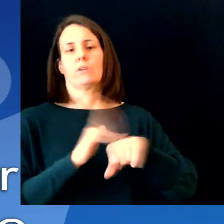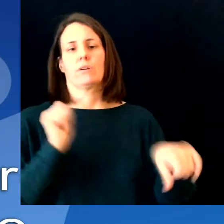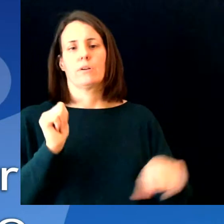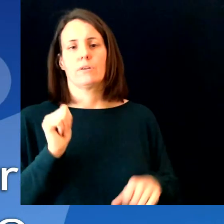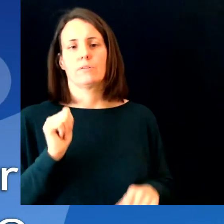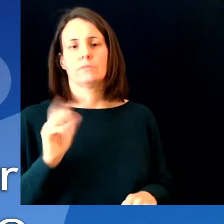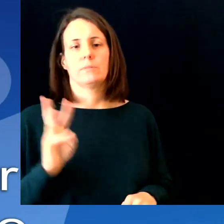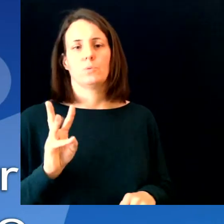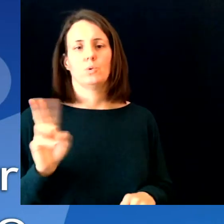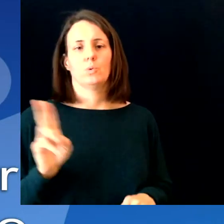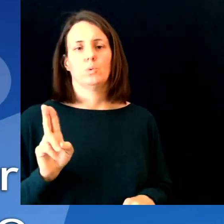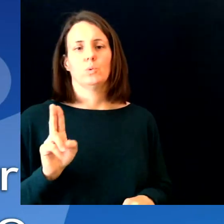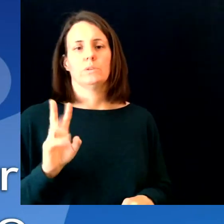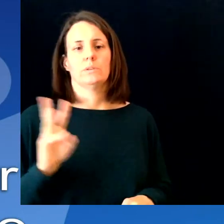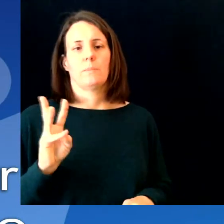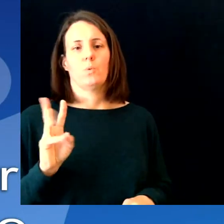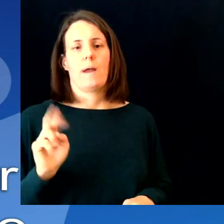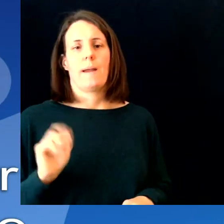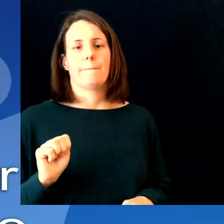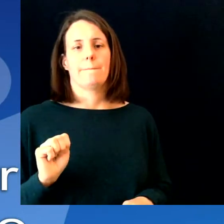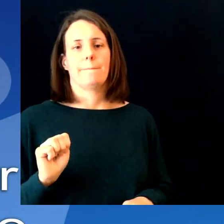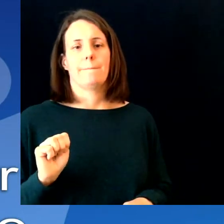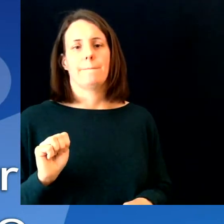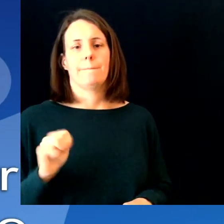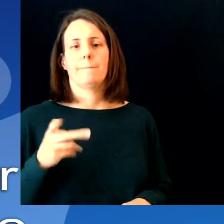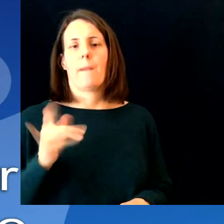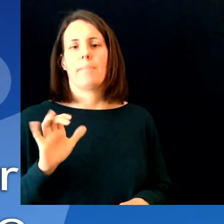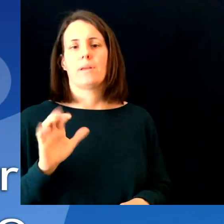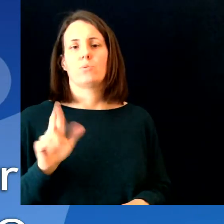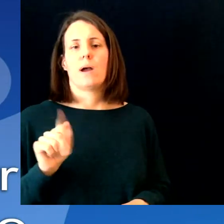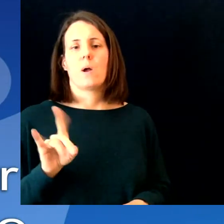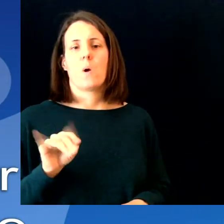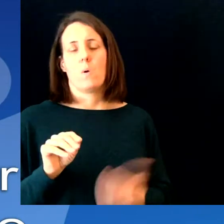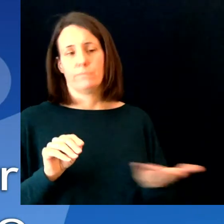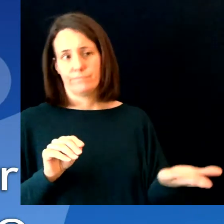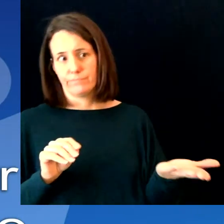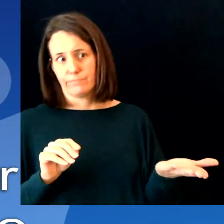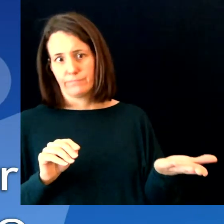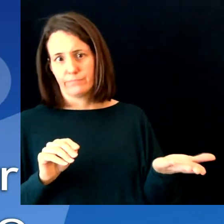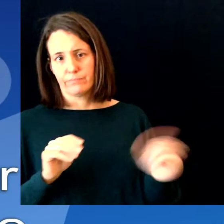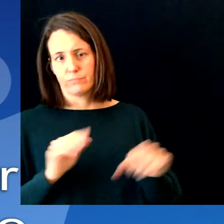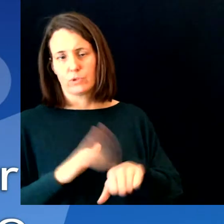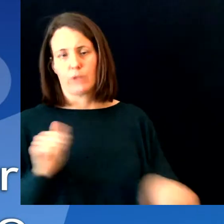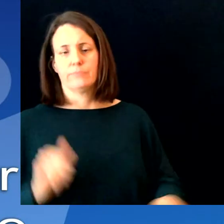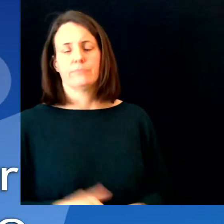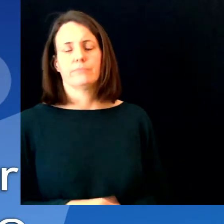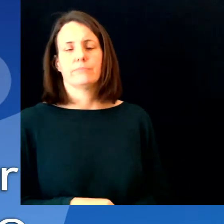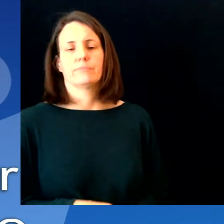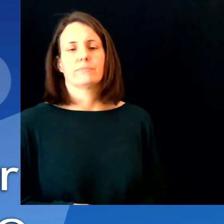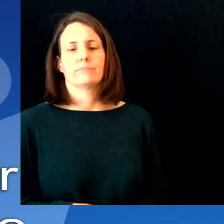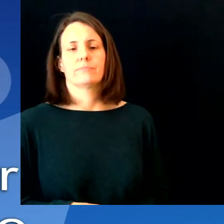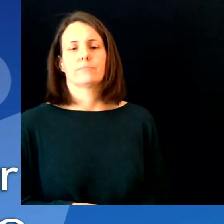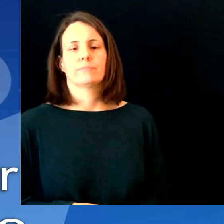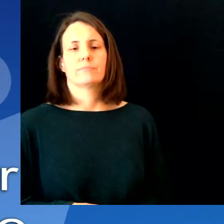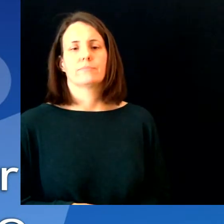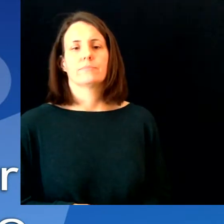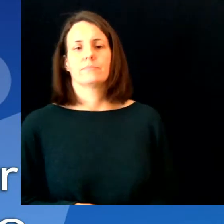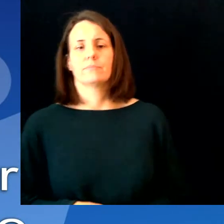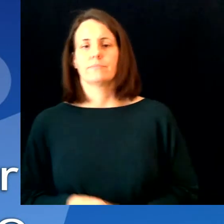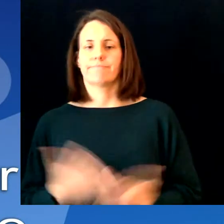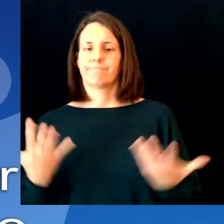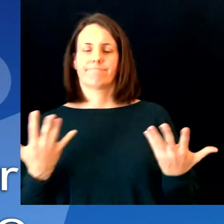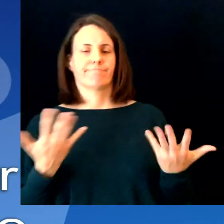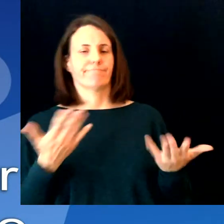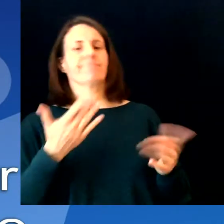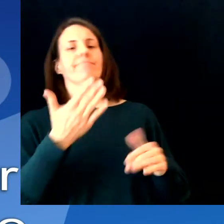Susan, are you there? Okay, moving on then to Jack Kelly from the